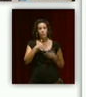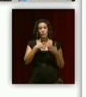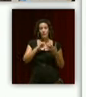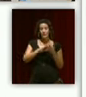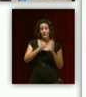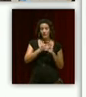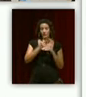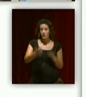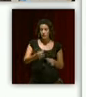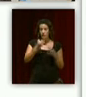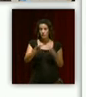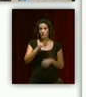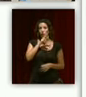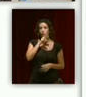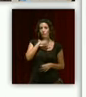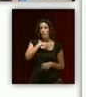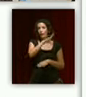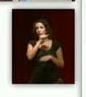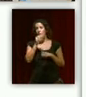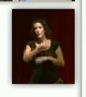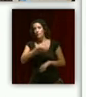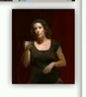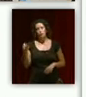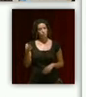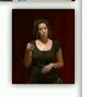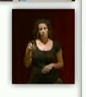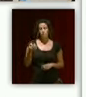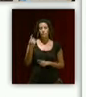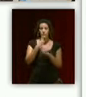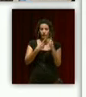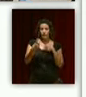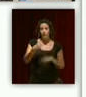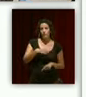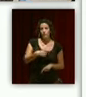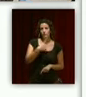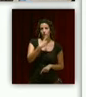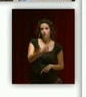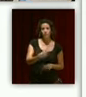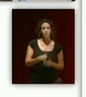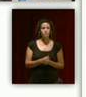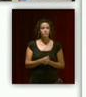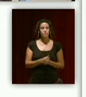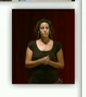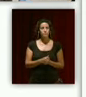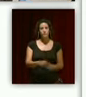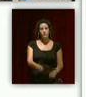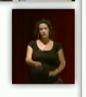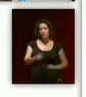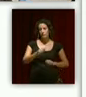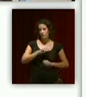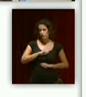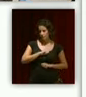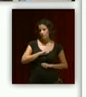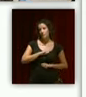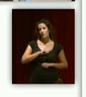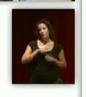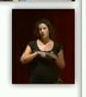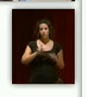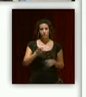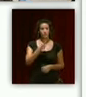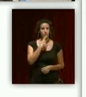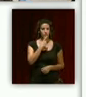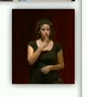voice patterns, which means that the system does not always understand what we say. Sometimes we say,